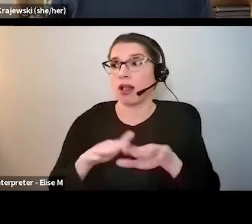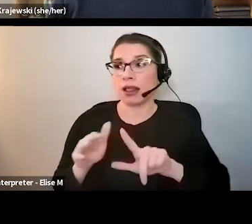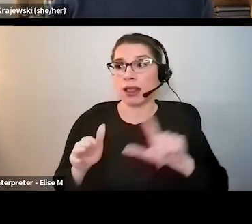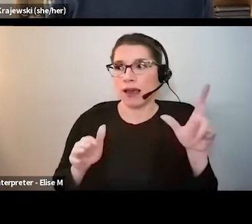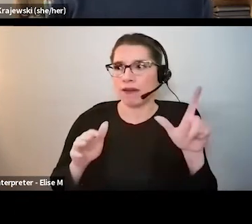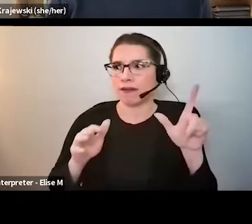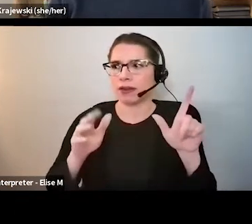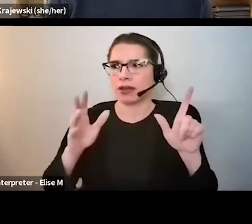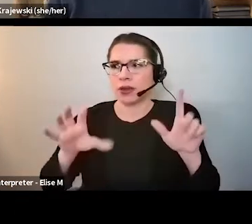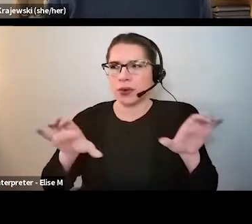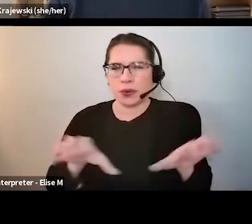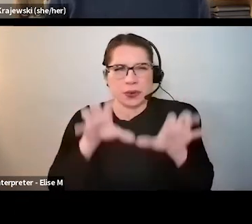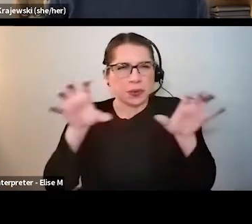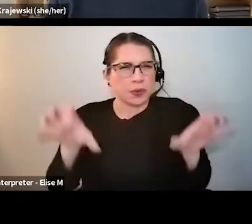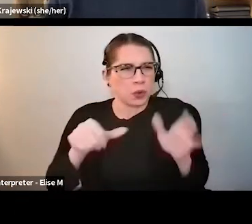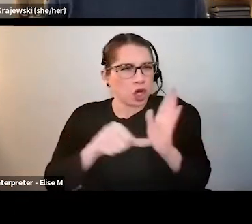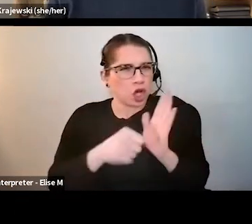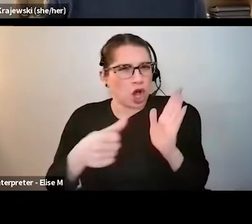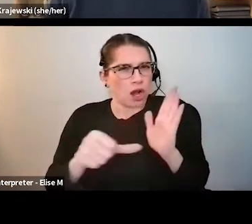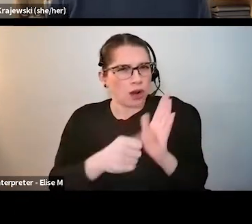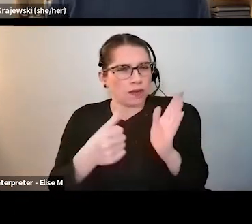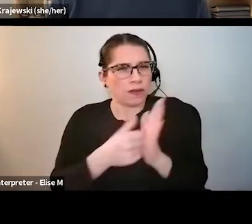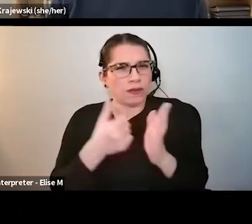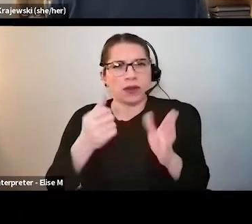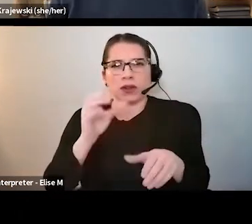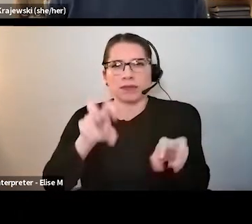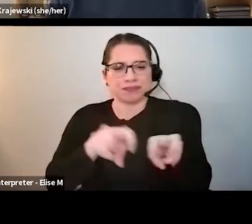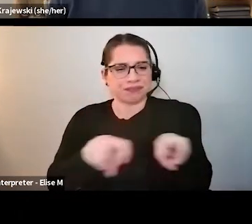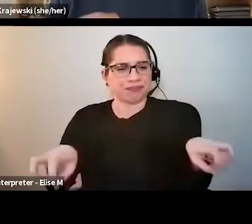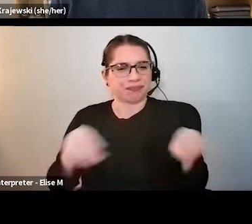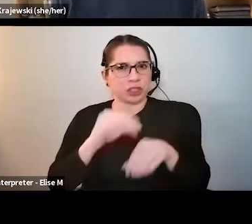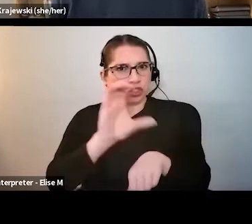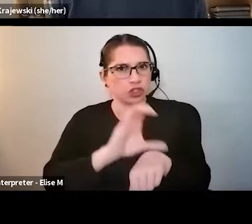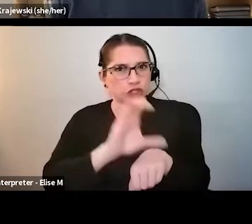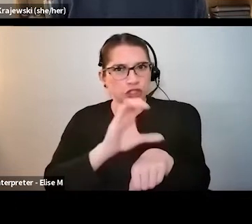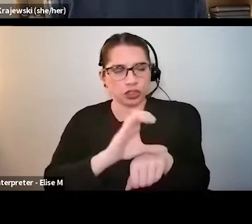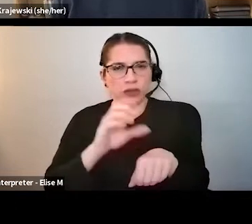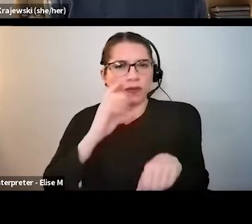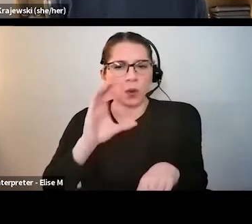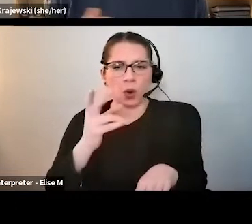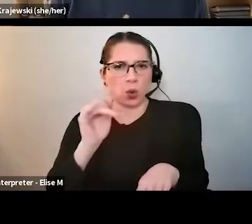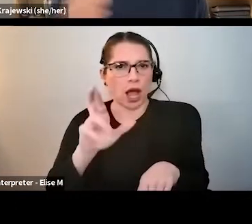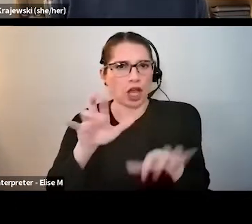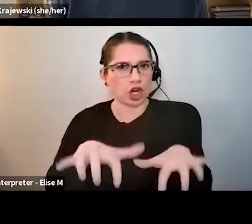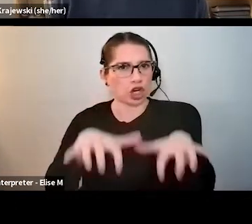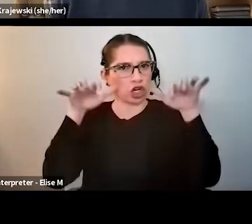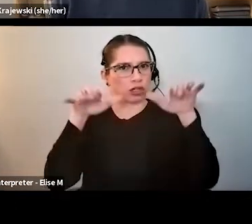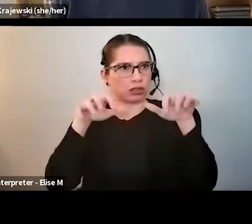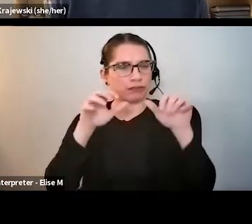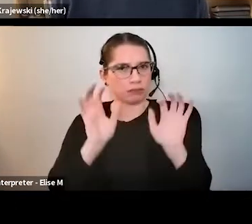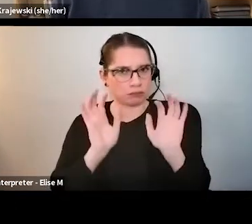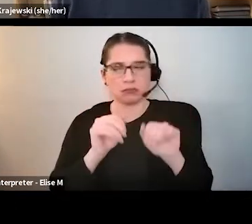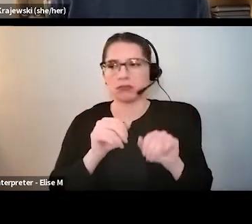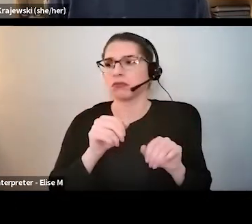carved choir stalls dating to the colonialist era. The cathedral itself, and you'll see this in other photographs, was constructed over